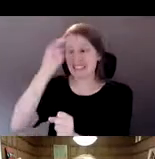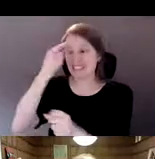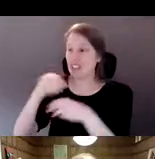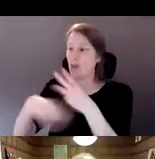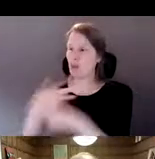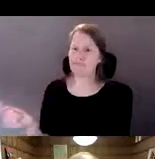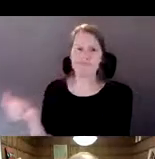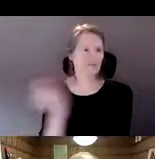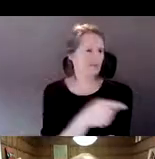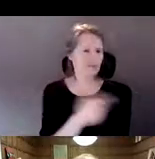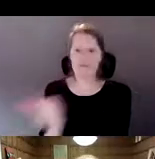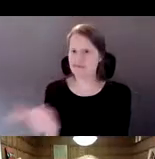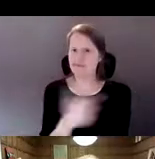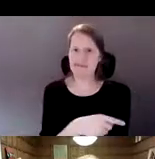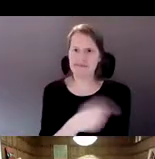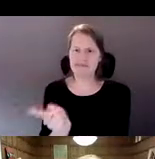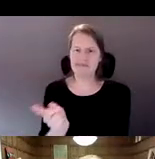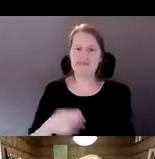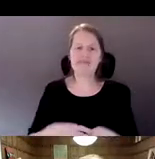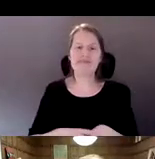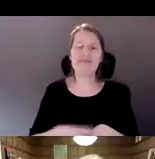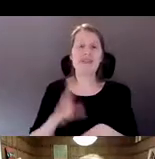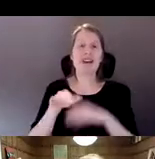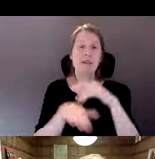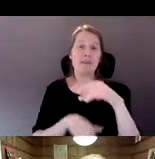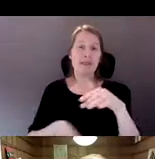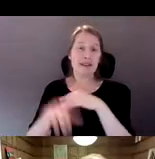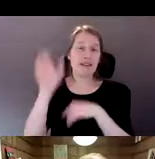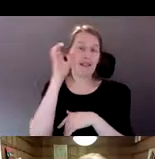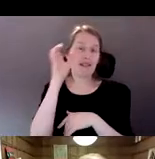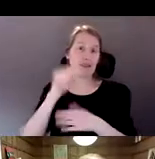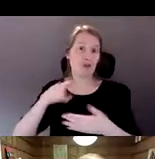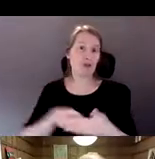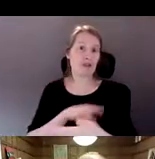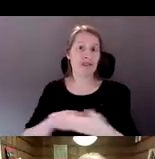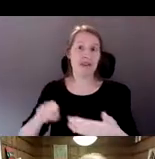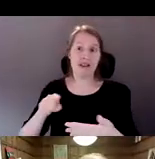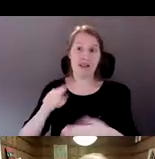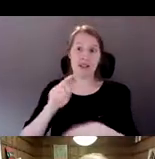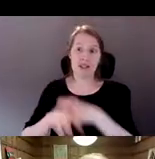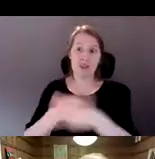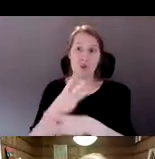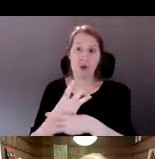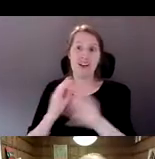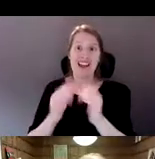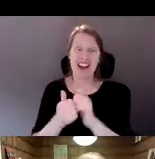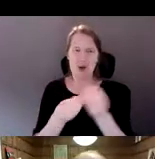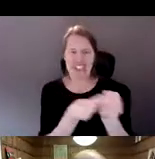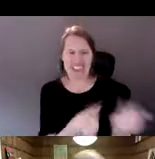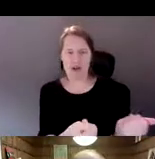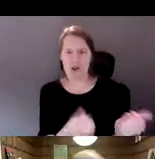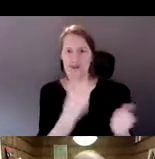the really important point here is that this basic concept of criticizing the world by overcoming Judaism was